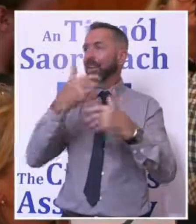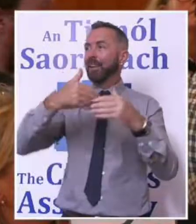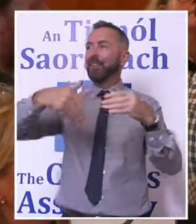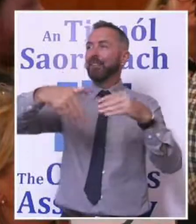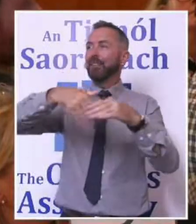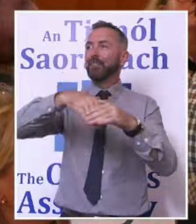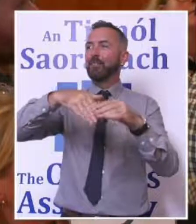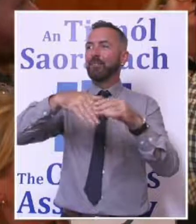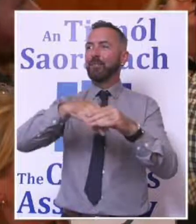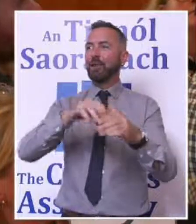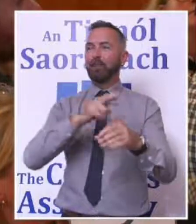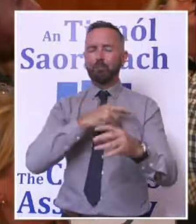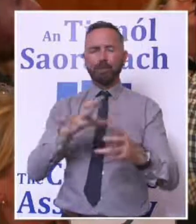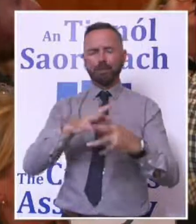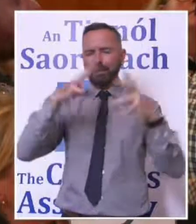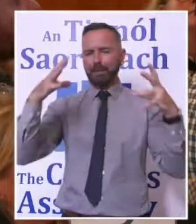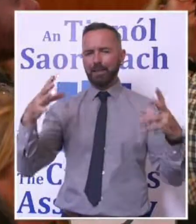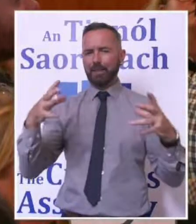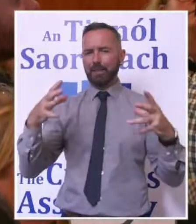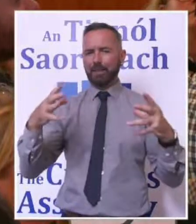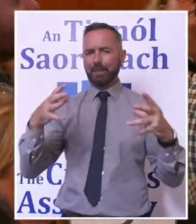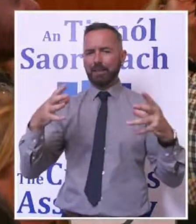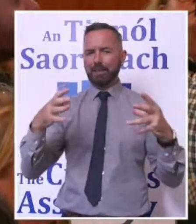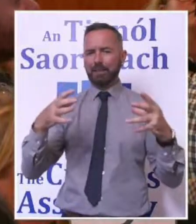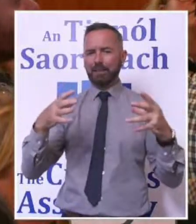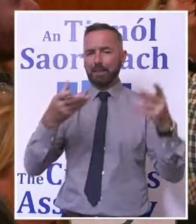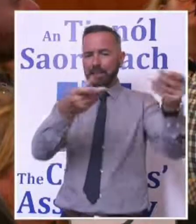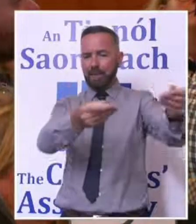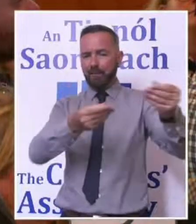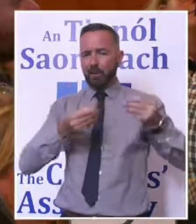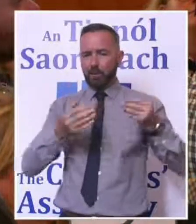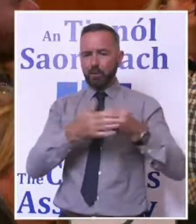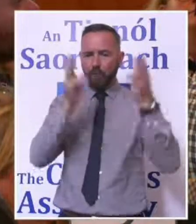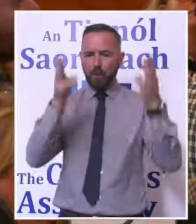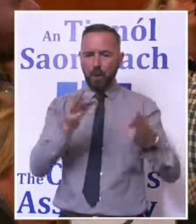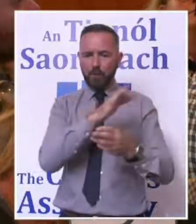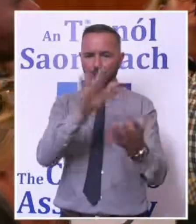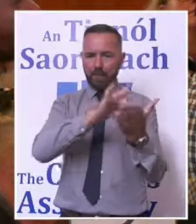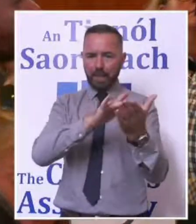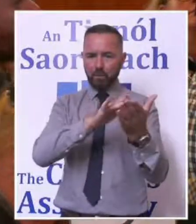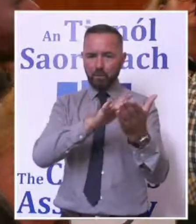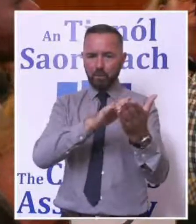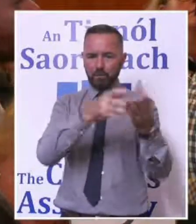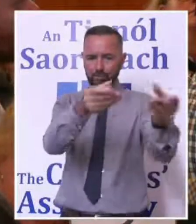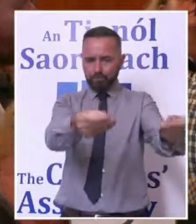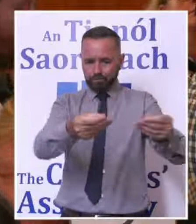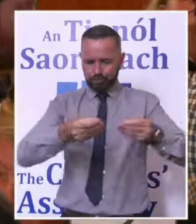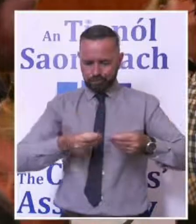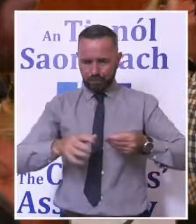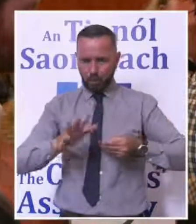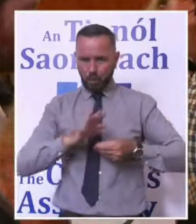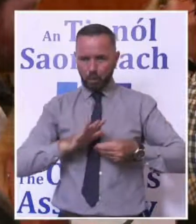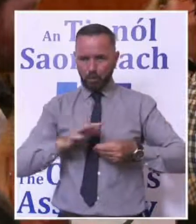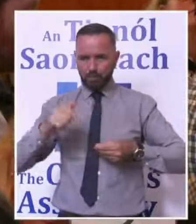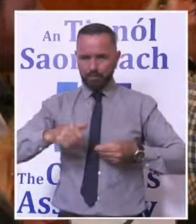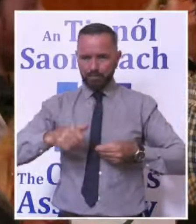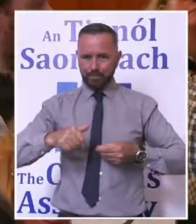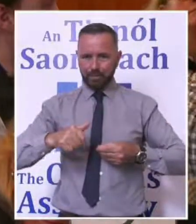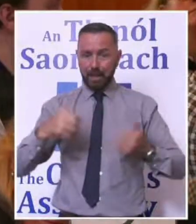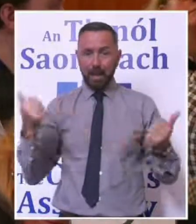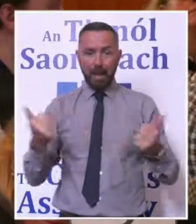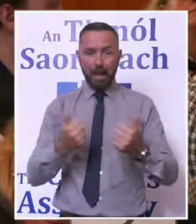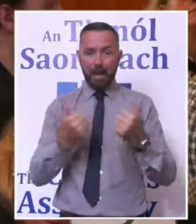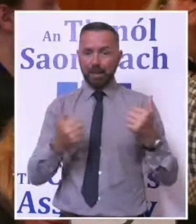involves very significant devolution of powers from central government to local government, very significant